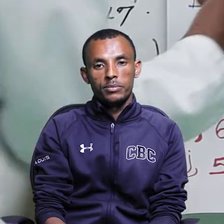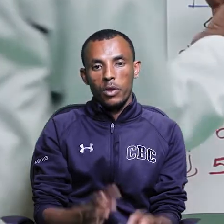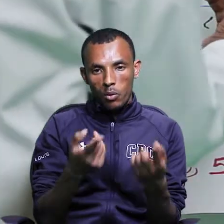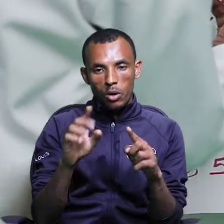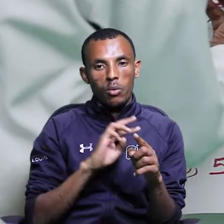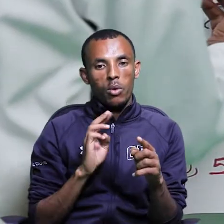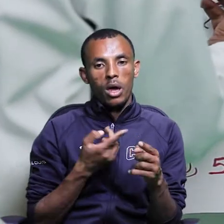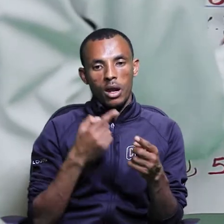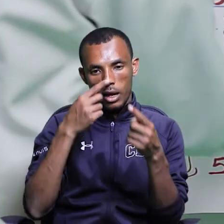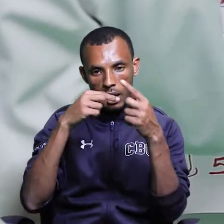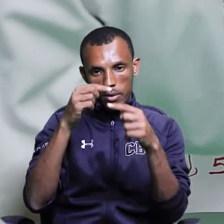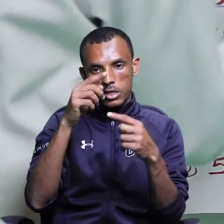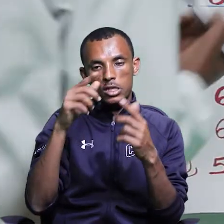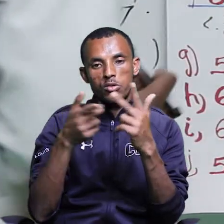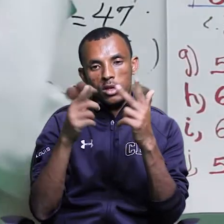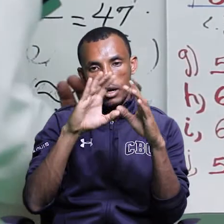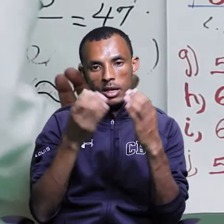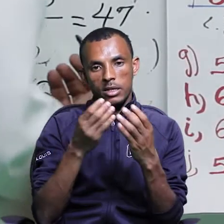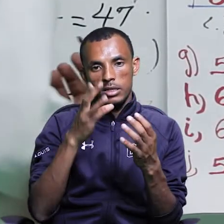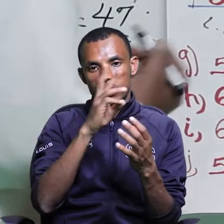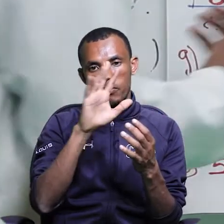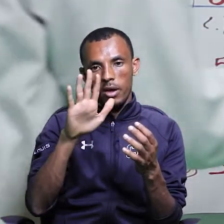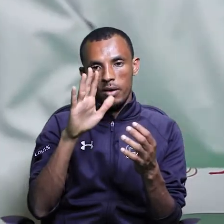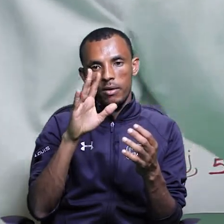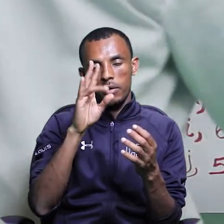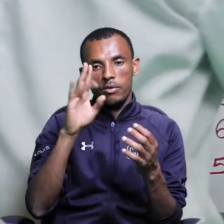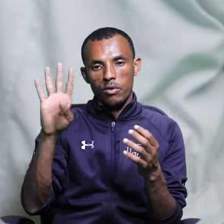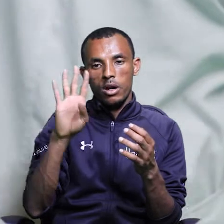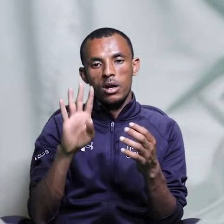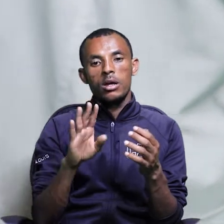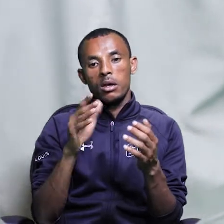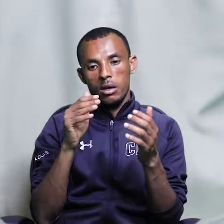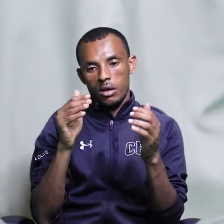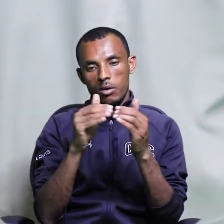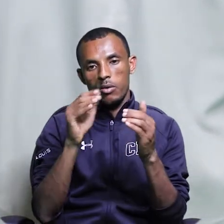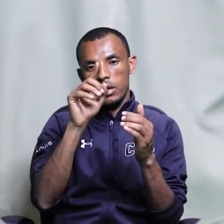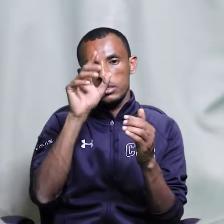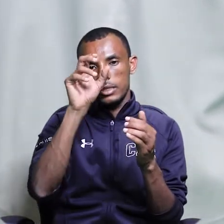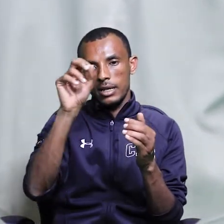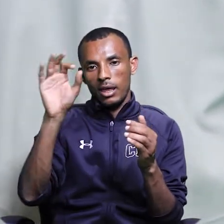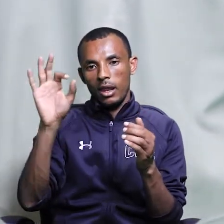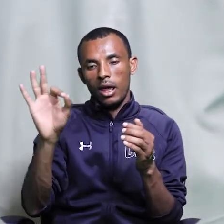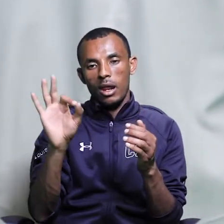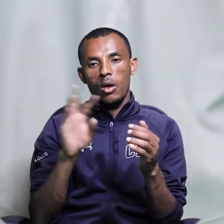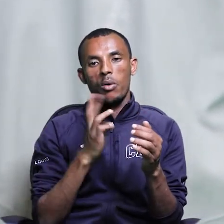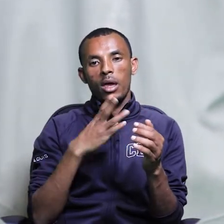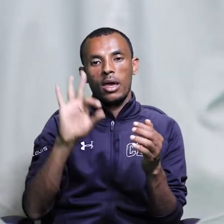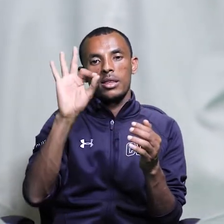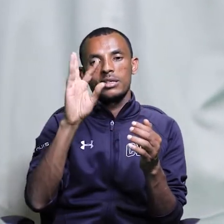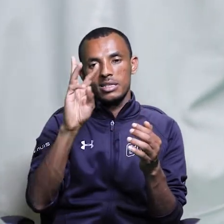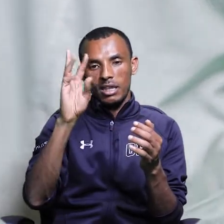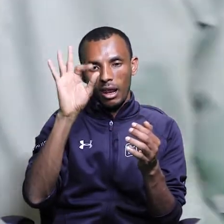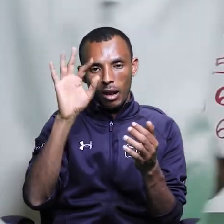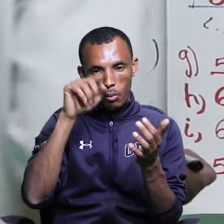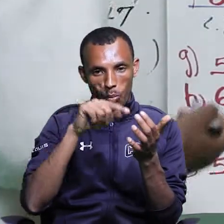When you are coming to the third, 65 plus 74, 139. Divided by 2, you will get a result, 69.5.